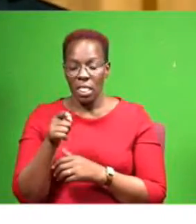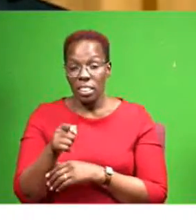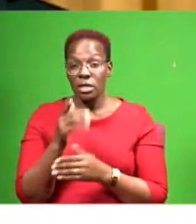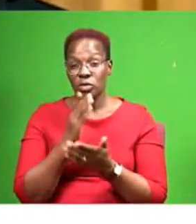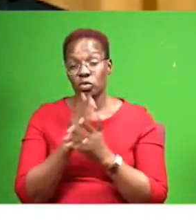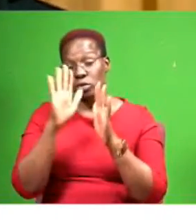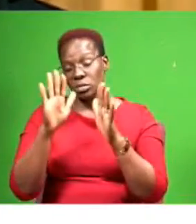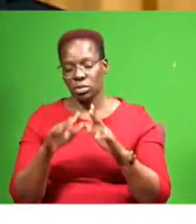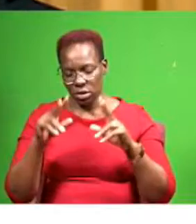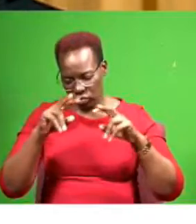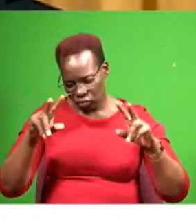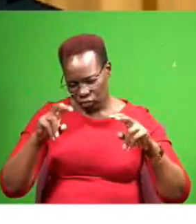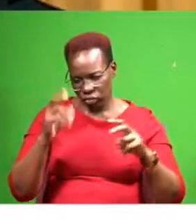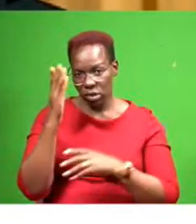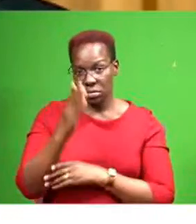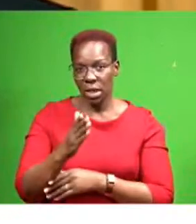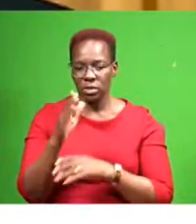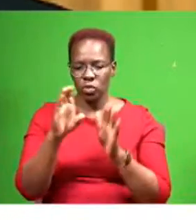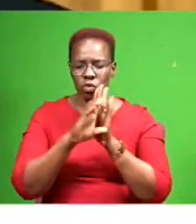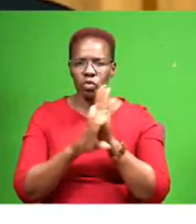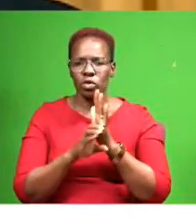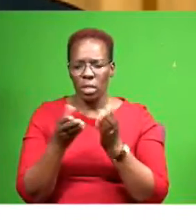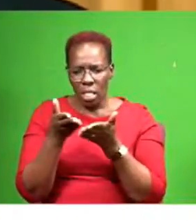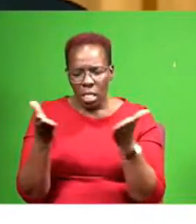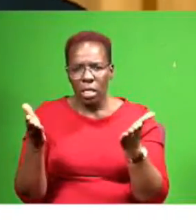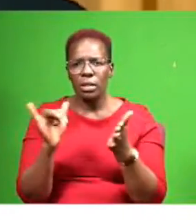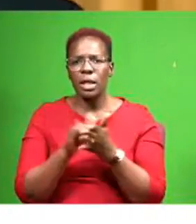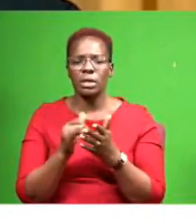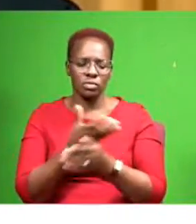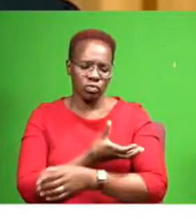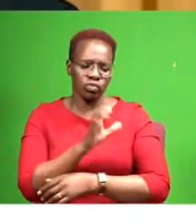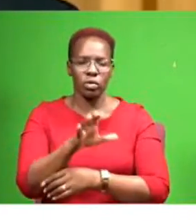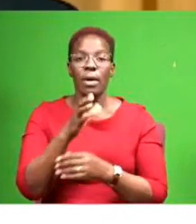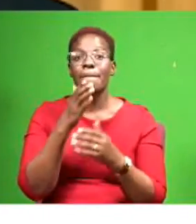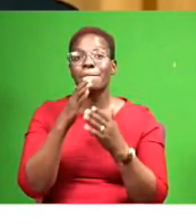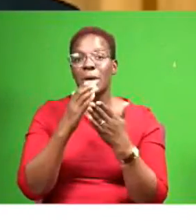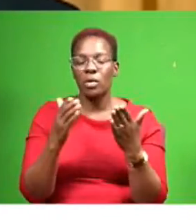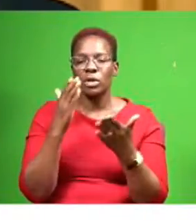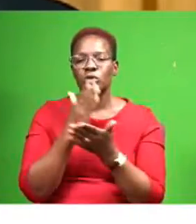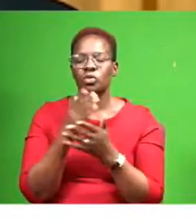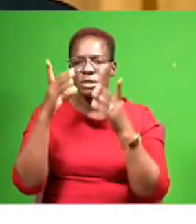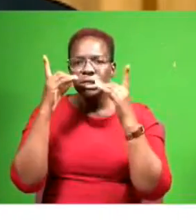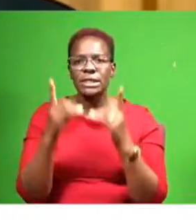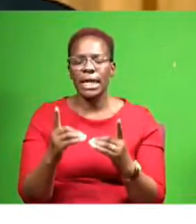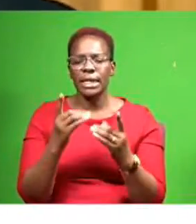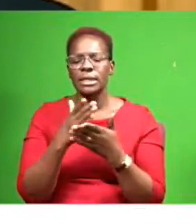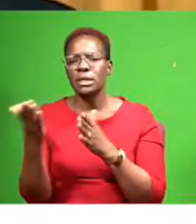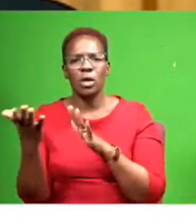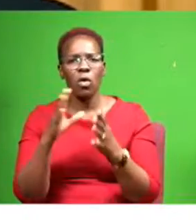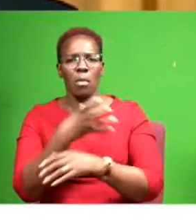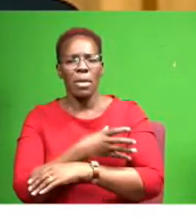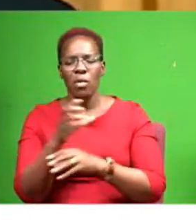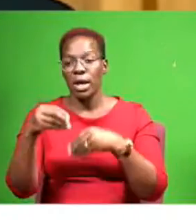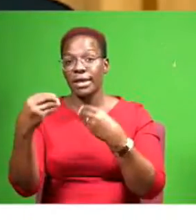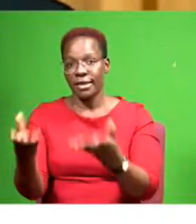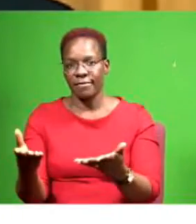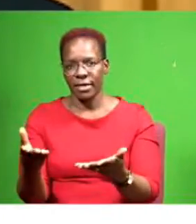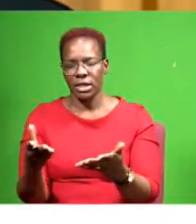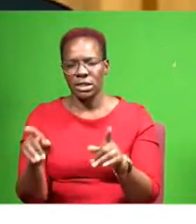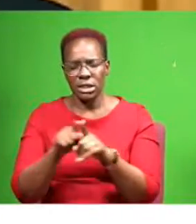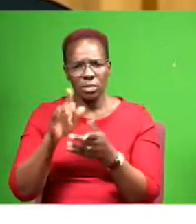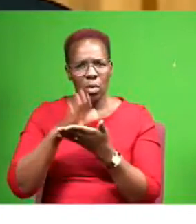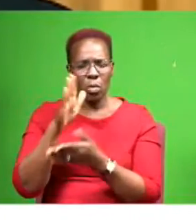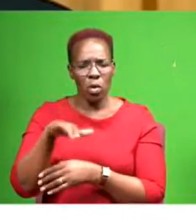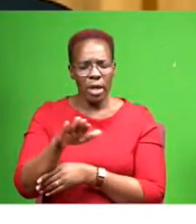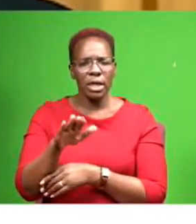to interrogate the express constitutional provisions that donate amendment power so as to determine the extent of the powers provided, especially